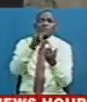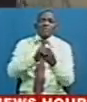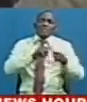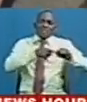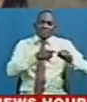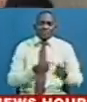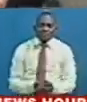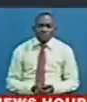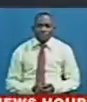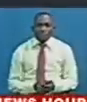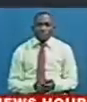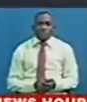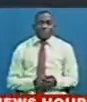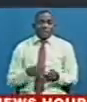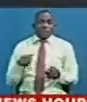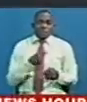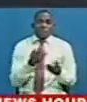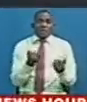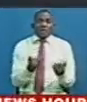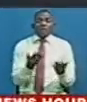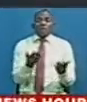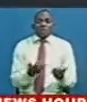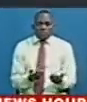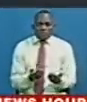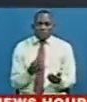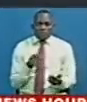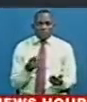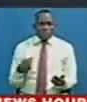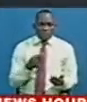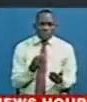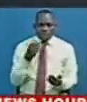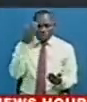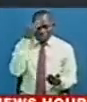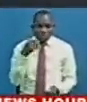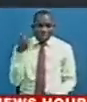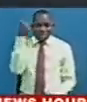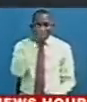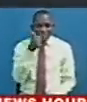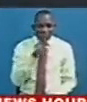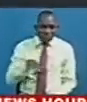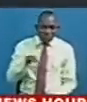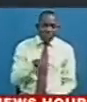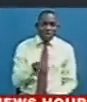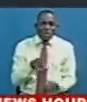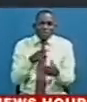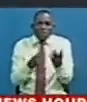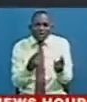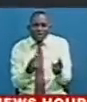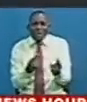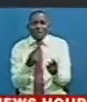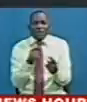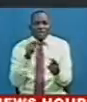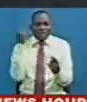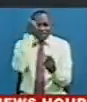the institute. What we want is to know about the African perspectives. What do you